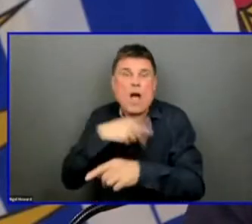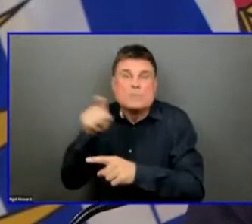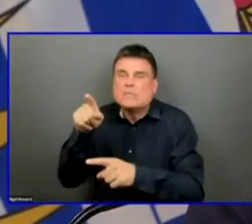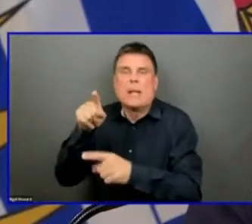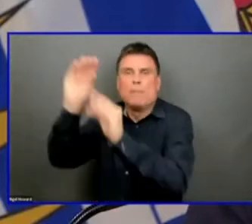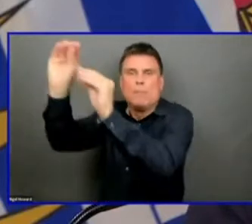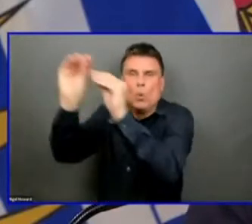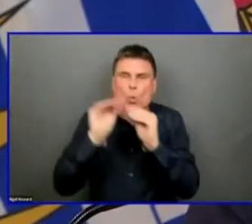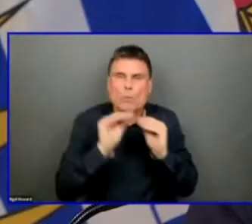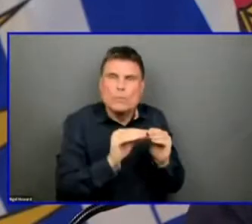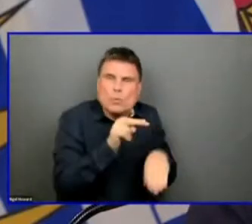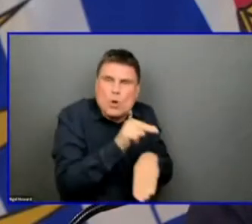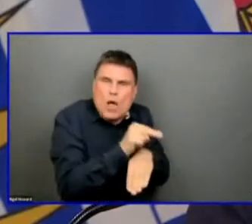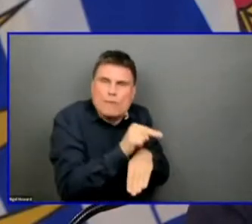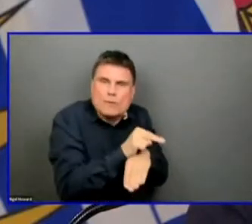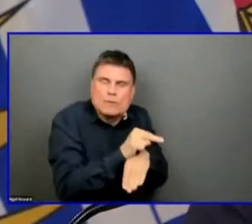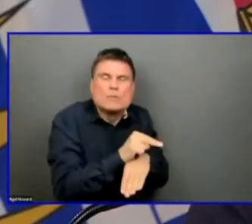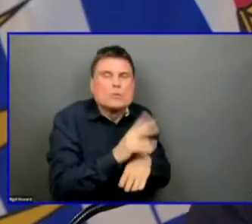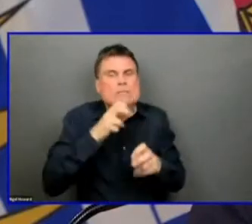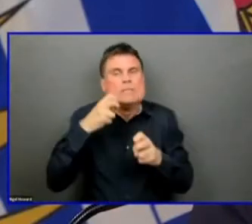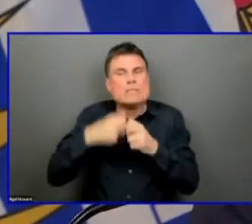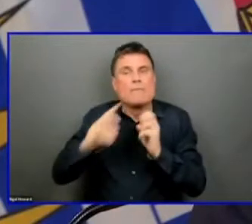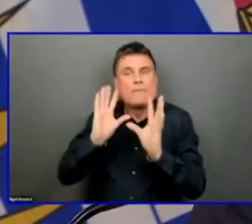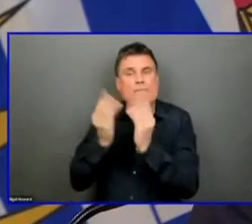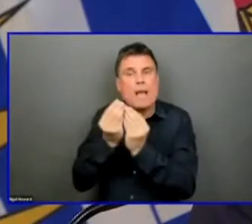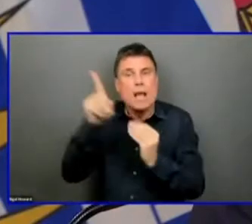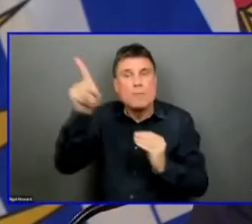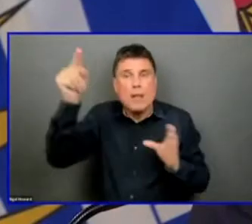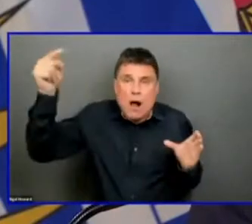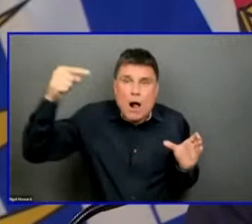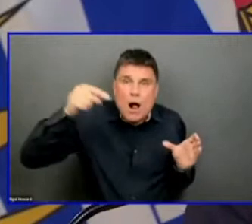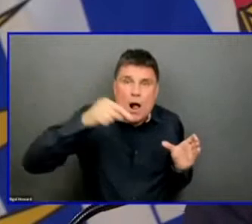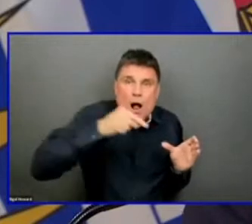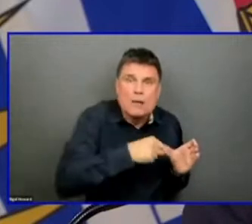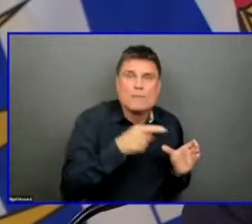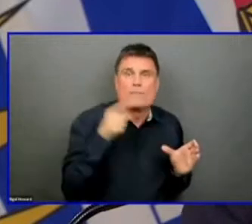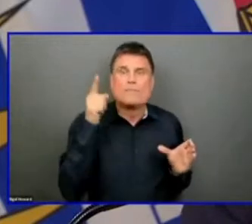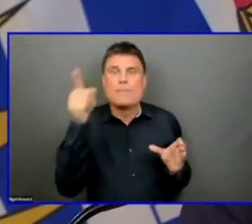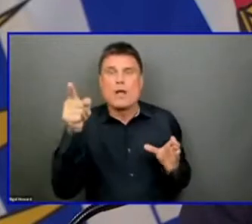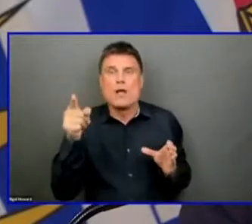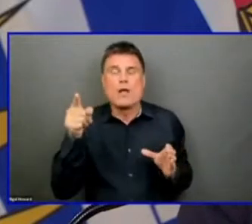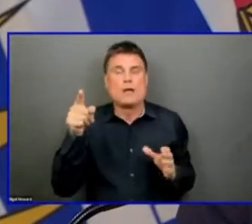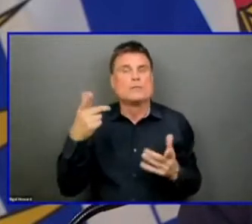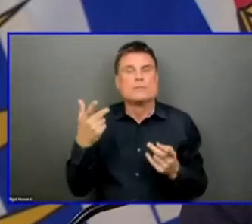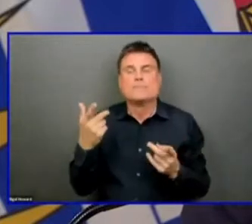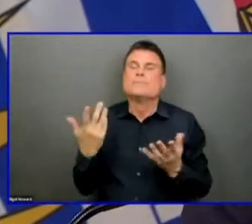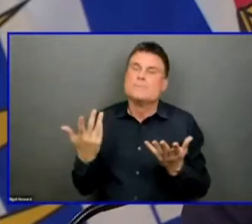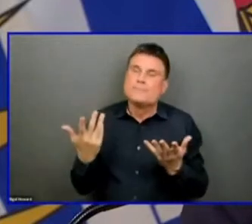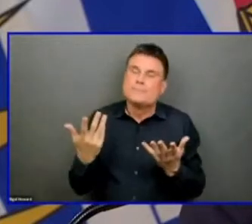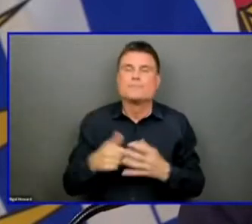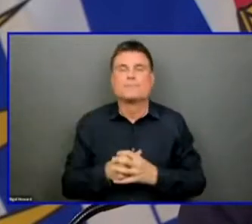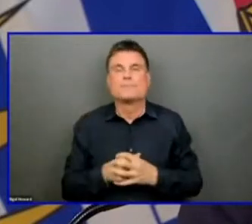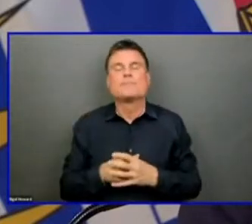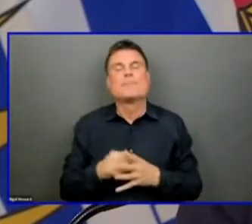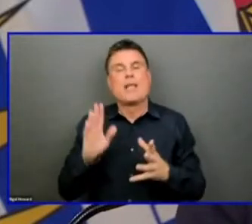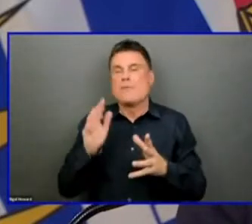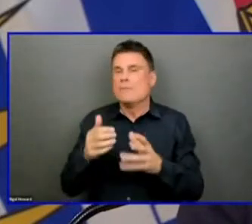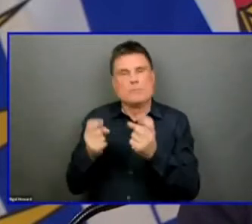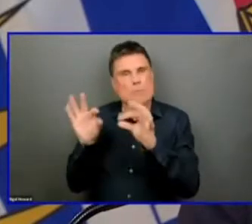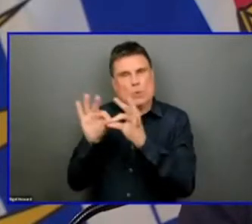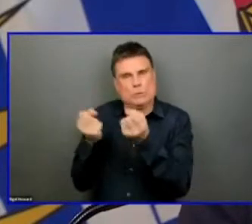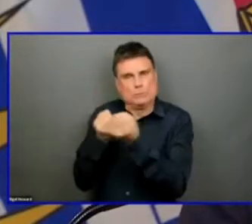is something we're paying attention to in a huge way, and why we put in the restrictions that we put in, why we're focusing